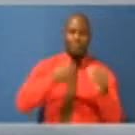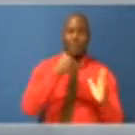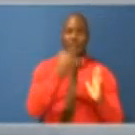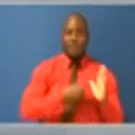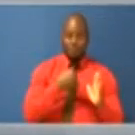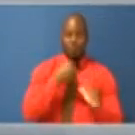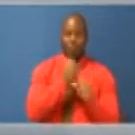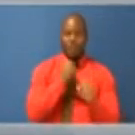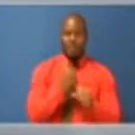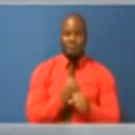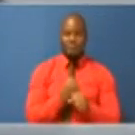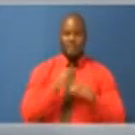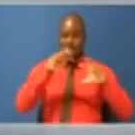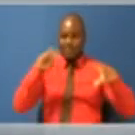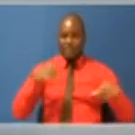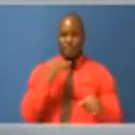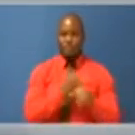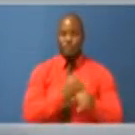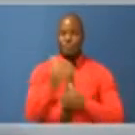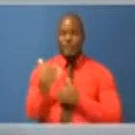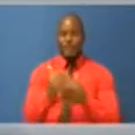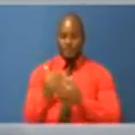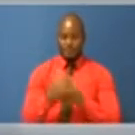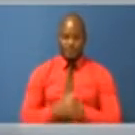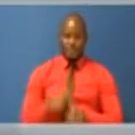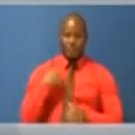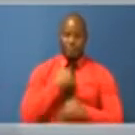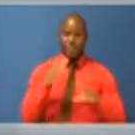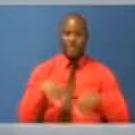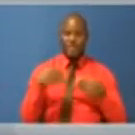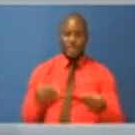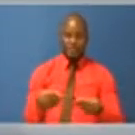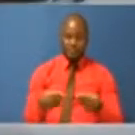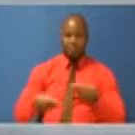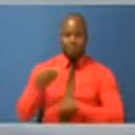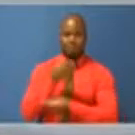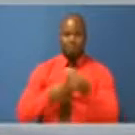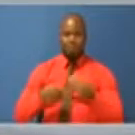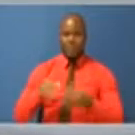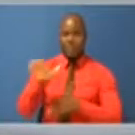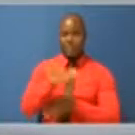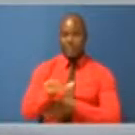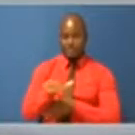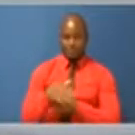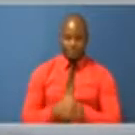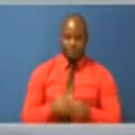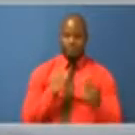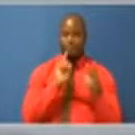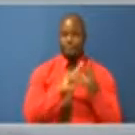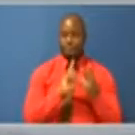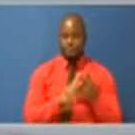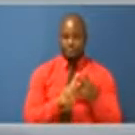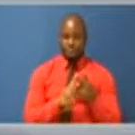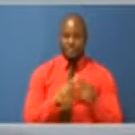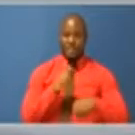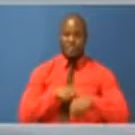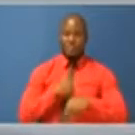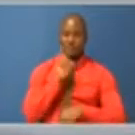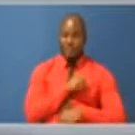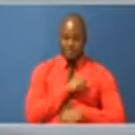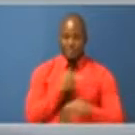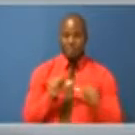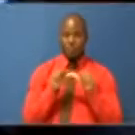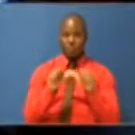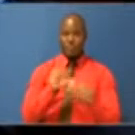can go find jobs nearby so let's create investment in those areas two your time is up kenneth but